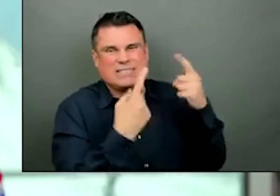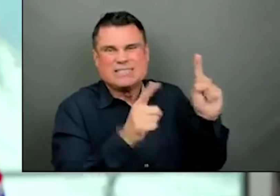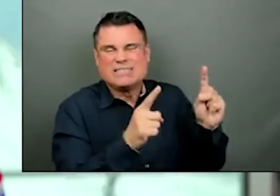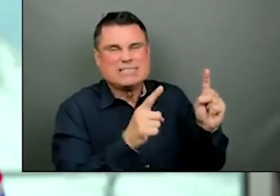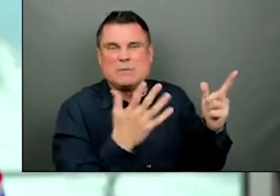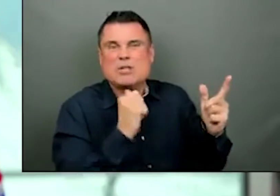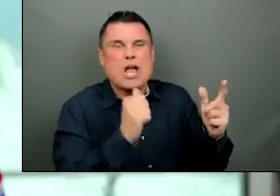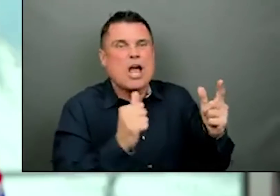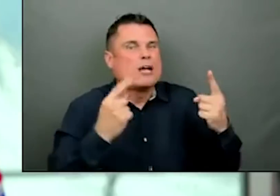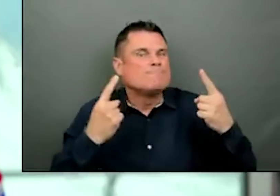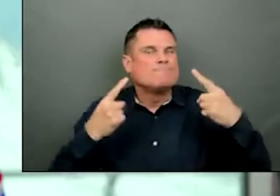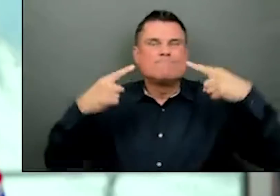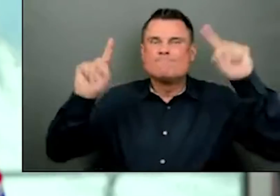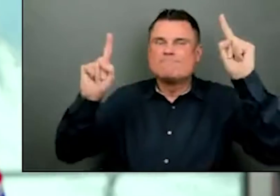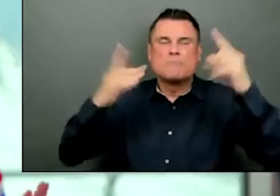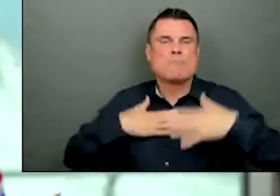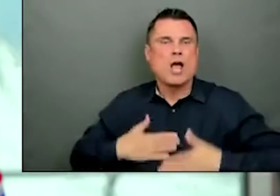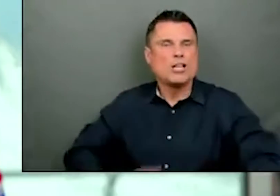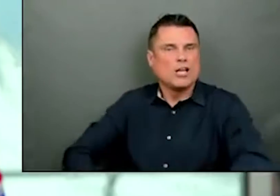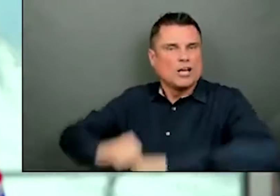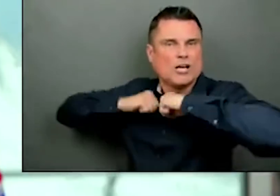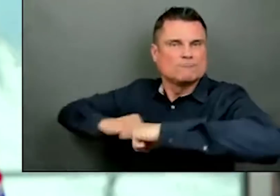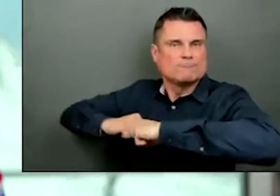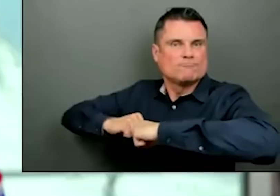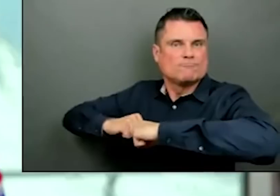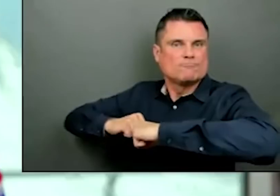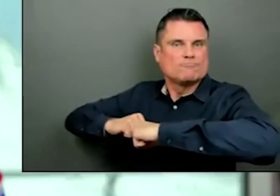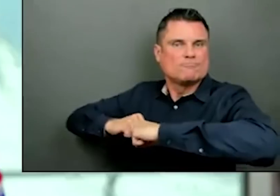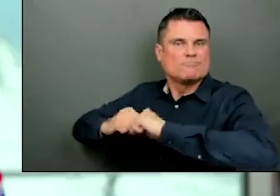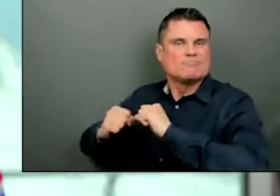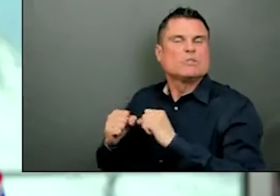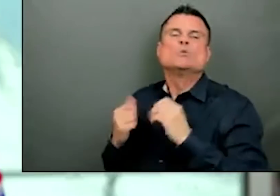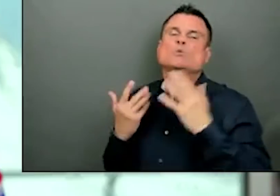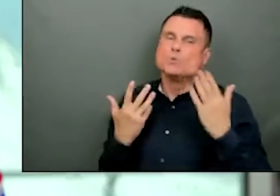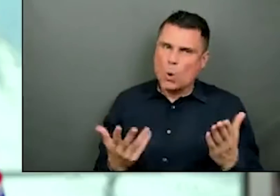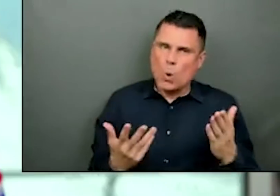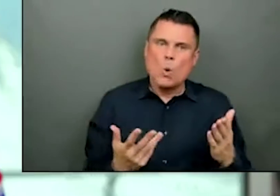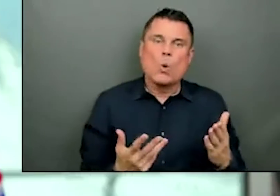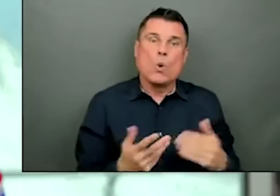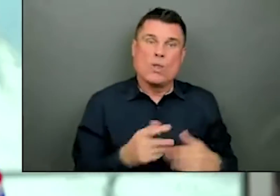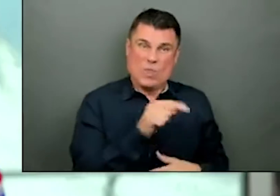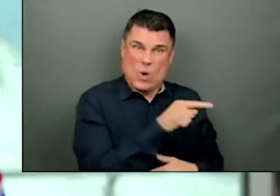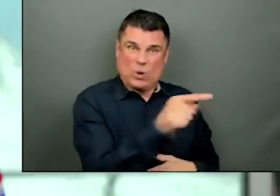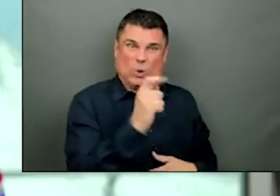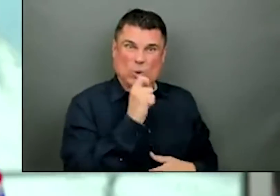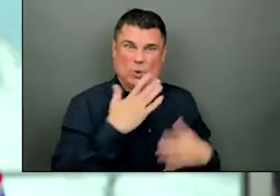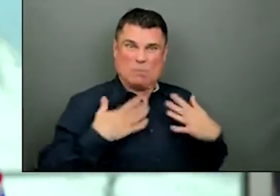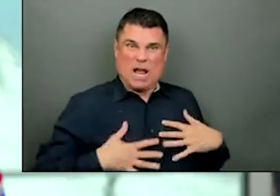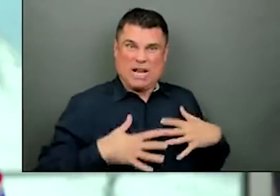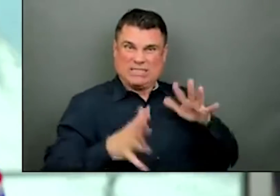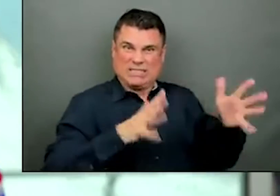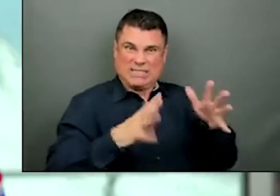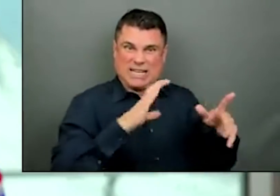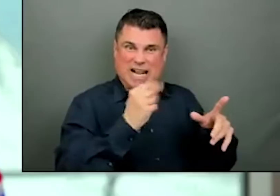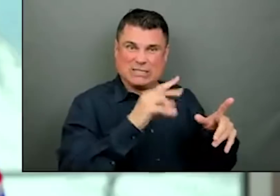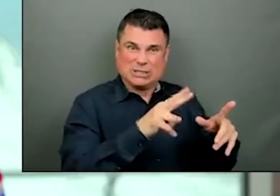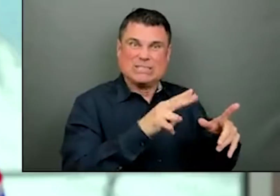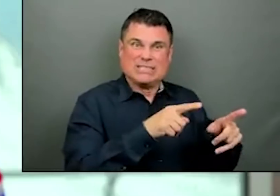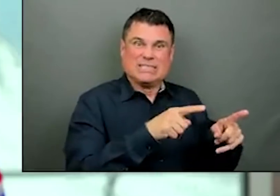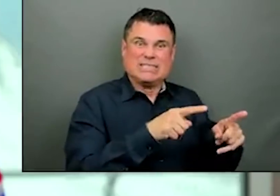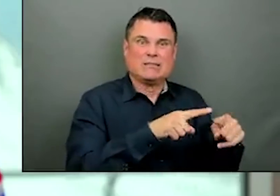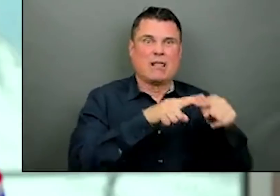the dramatic decrease that we've seen in the UK, for example, when they've reached a tipping point in the